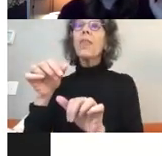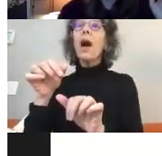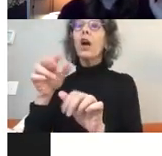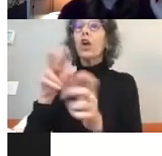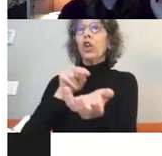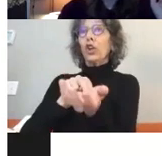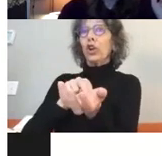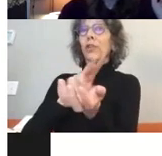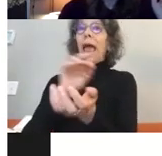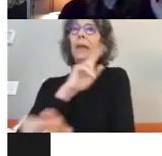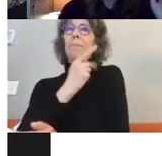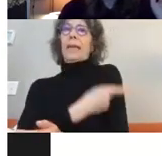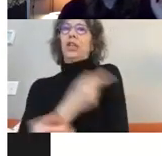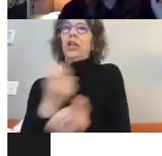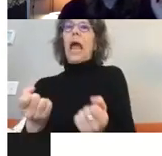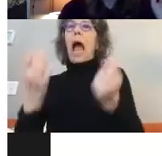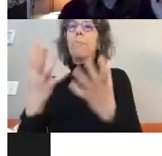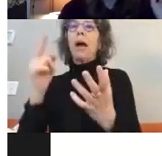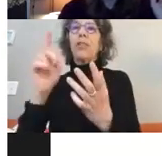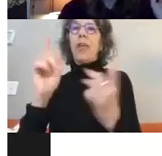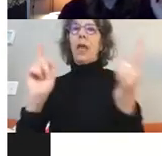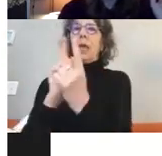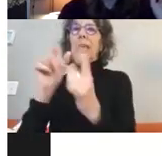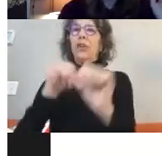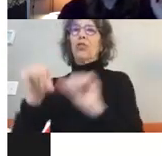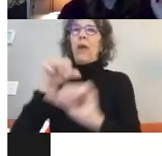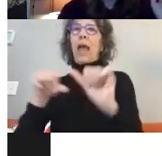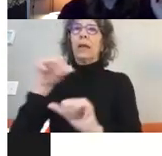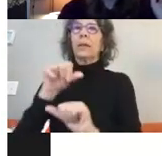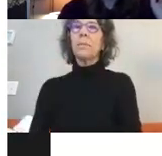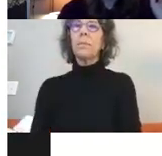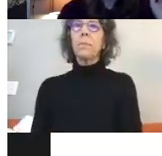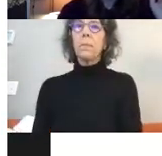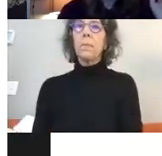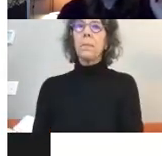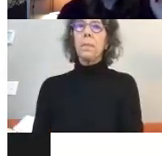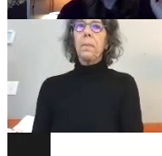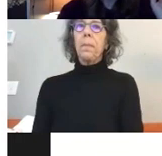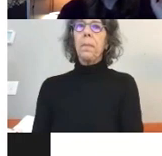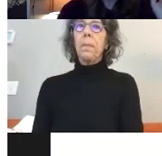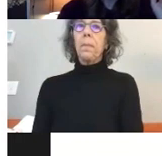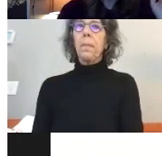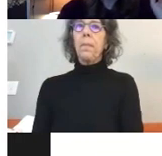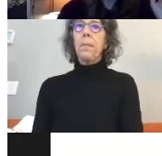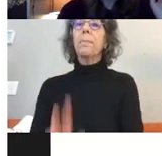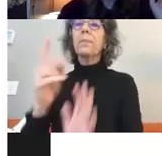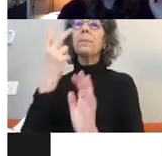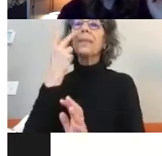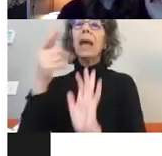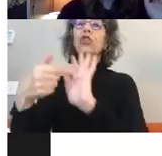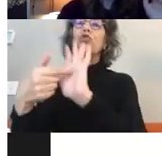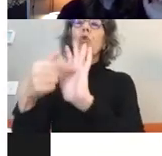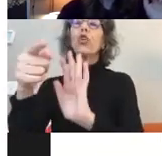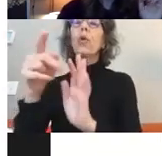the patient here. So let me see whether I can play this video.